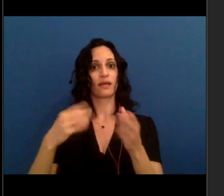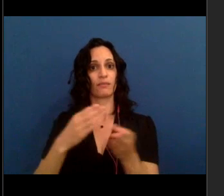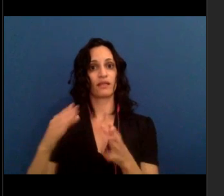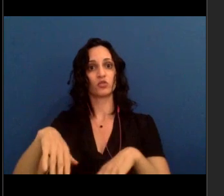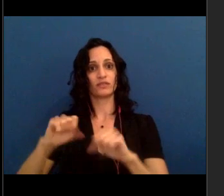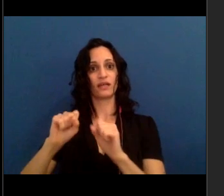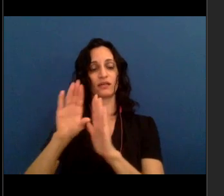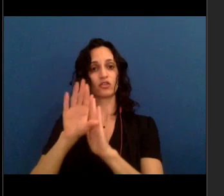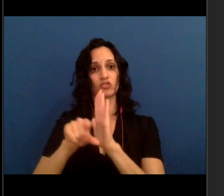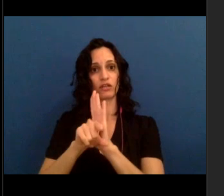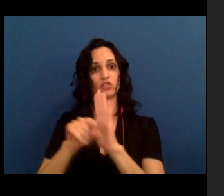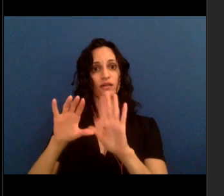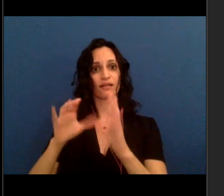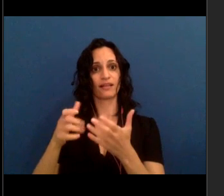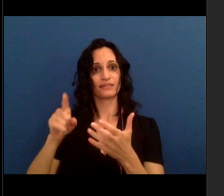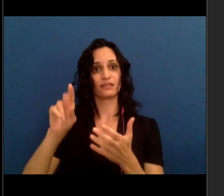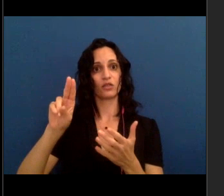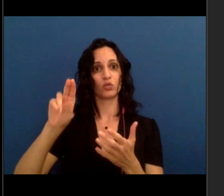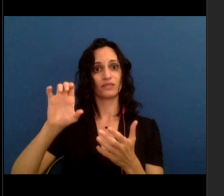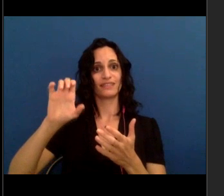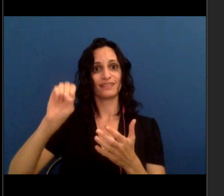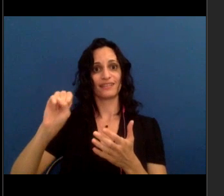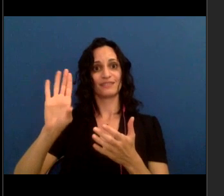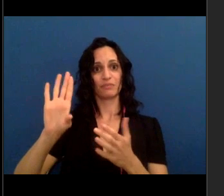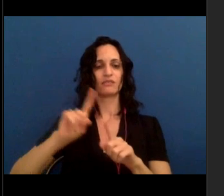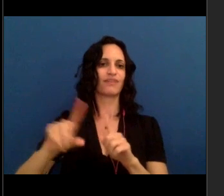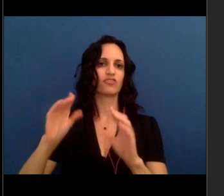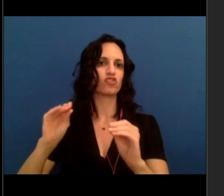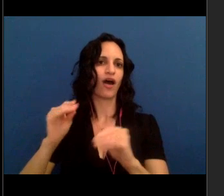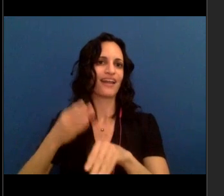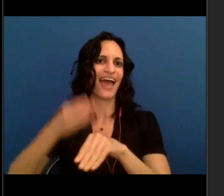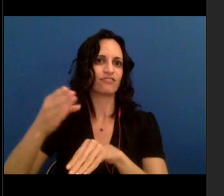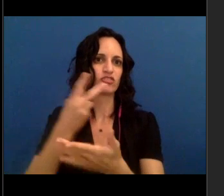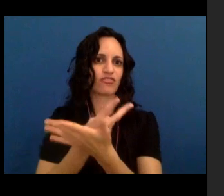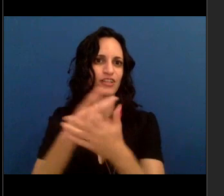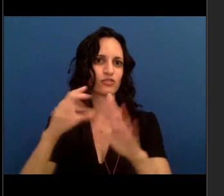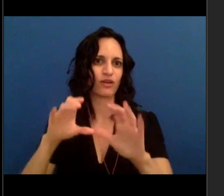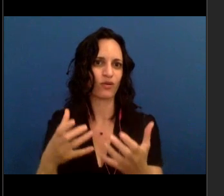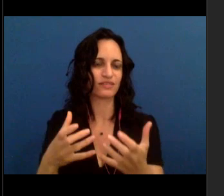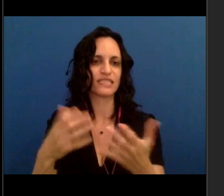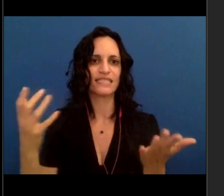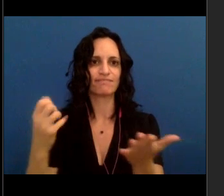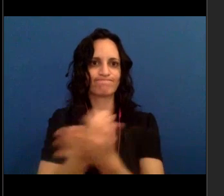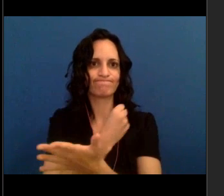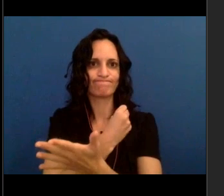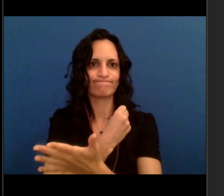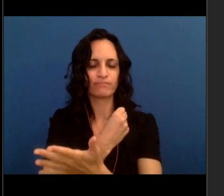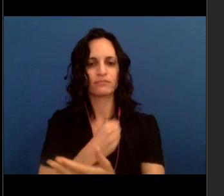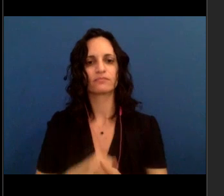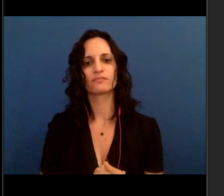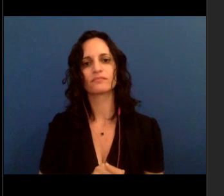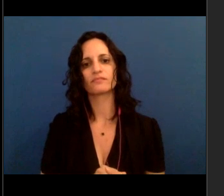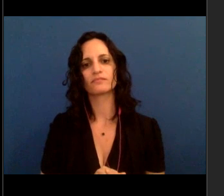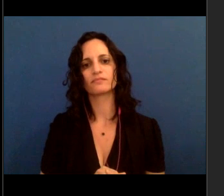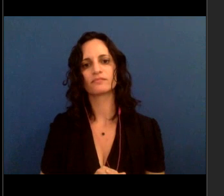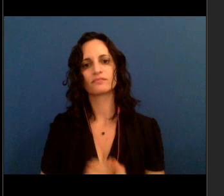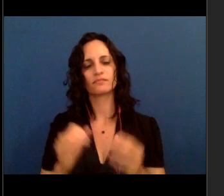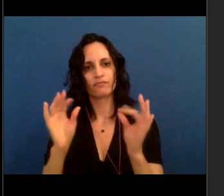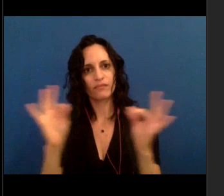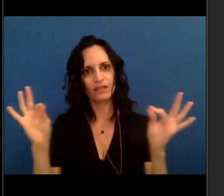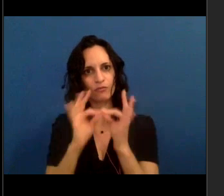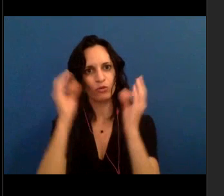courses at UCSB, but they ended up being taught after the graduate course, which, it just happened. But this is important to think about